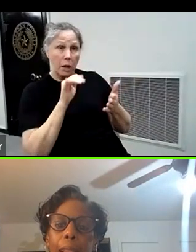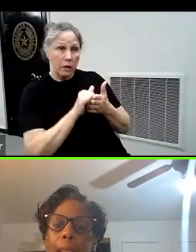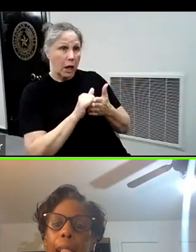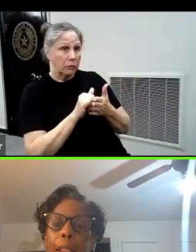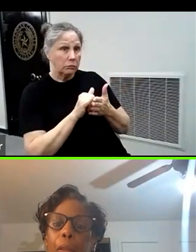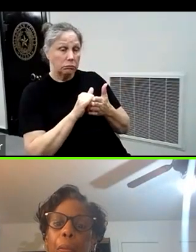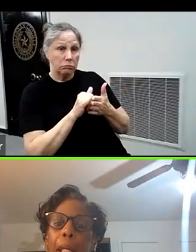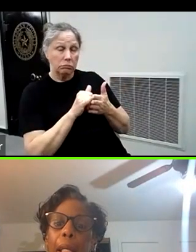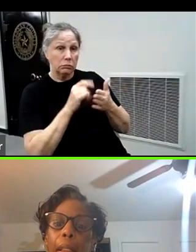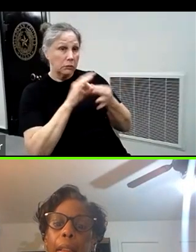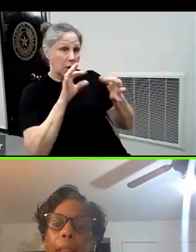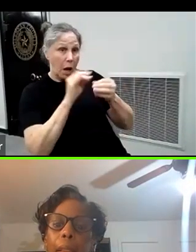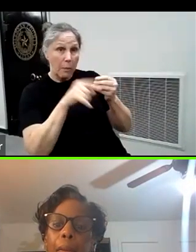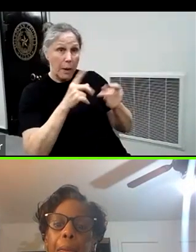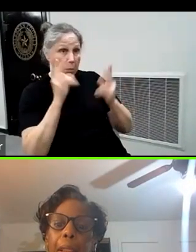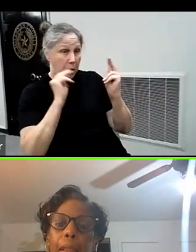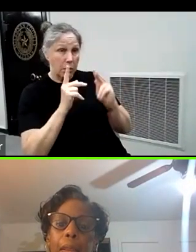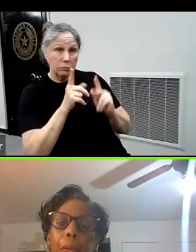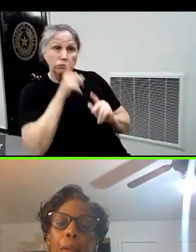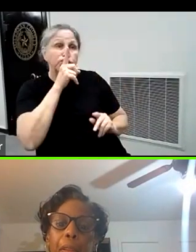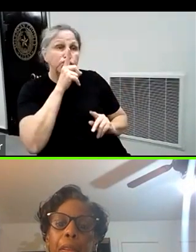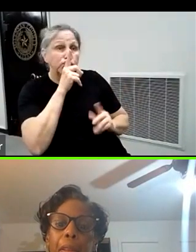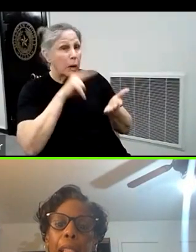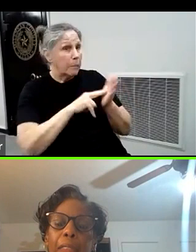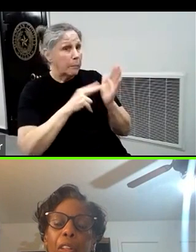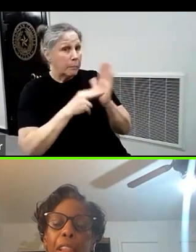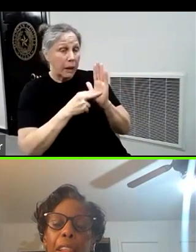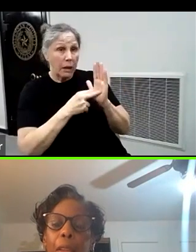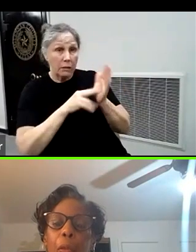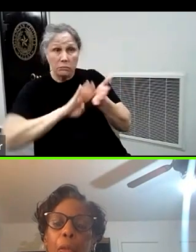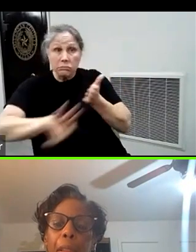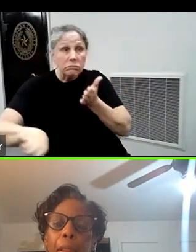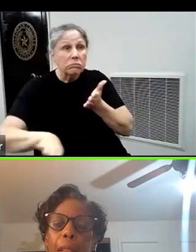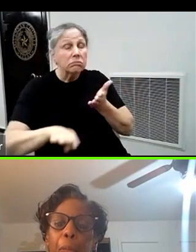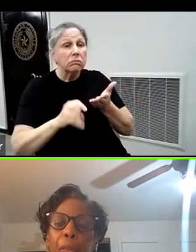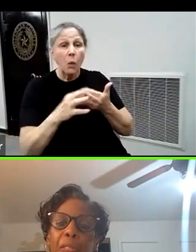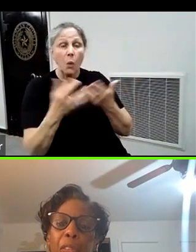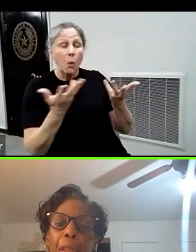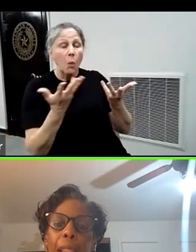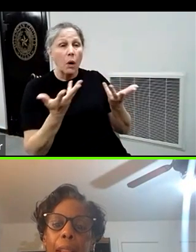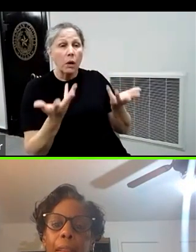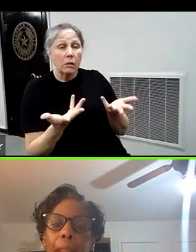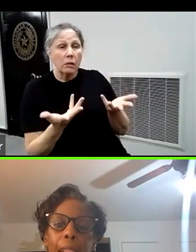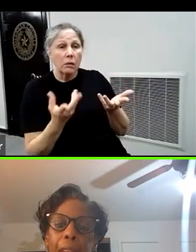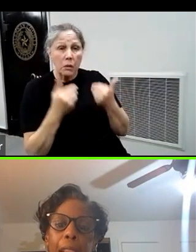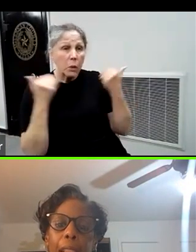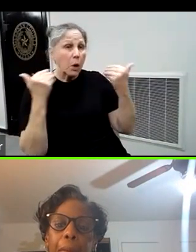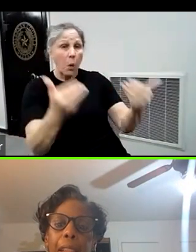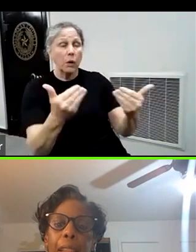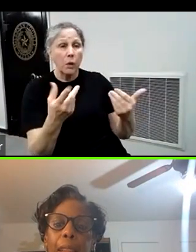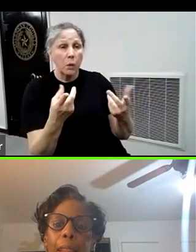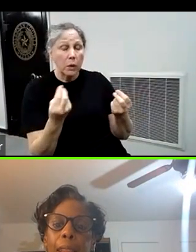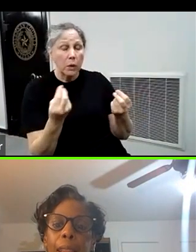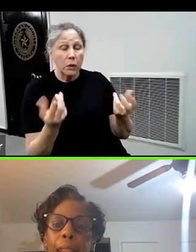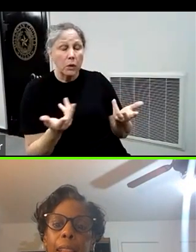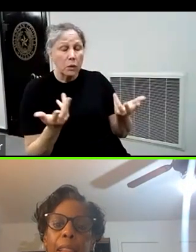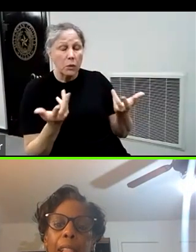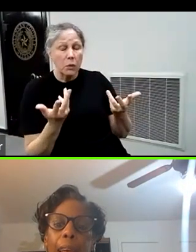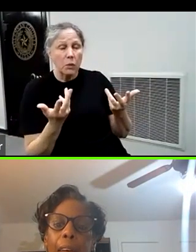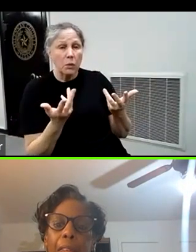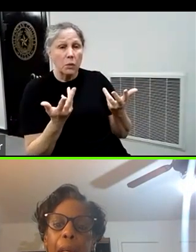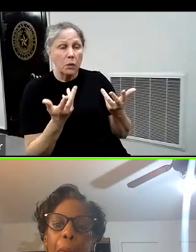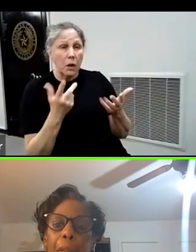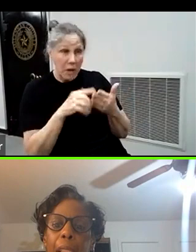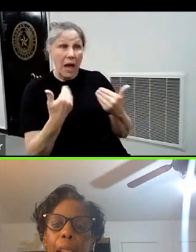that. Does that go away with this new order as far as the court moving forward in our disaster declaration to